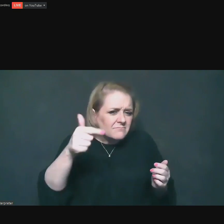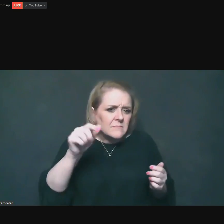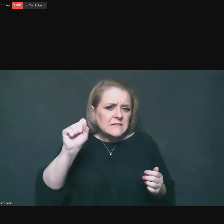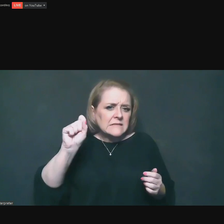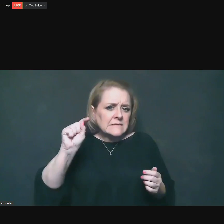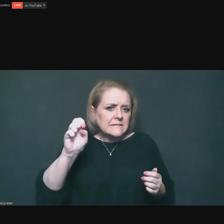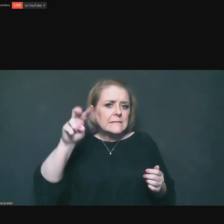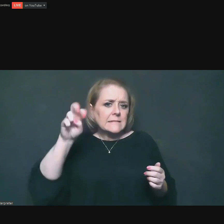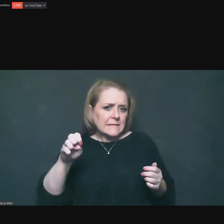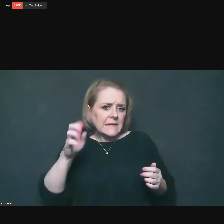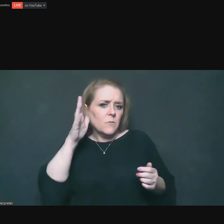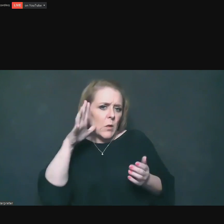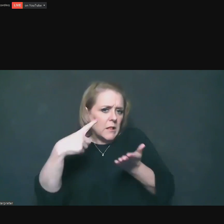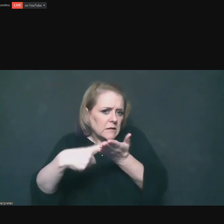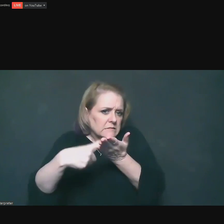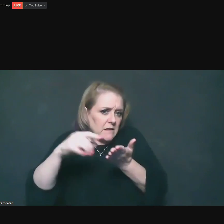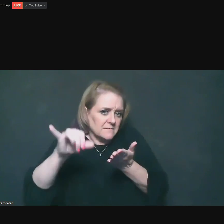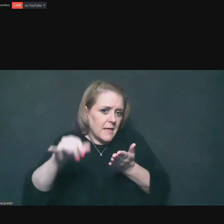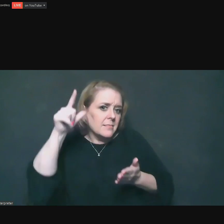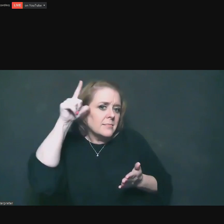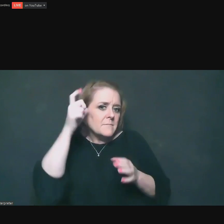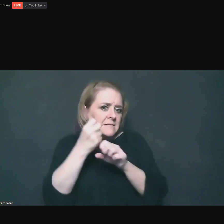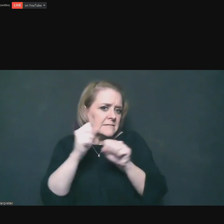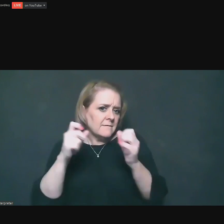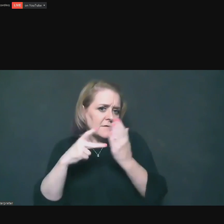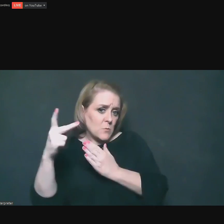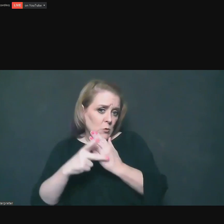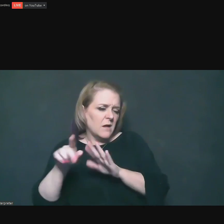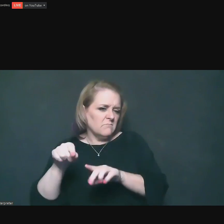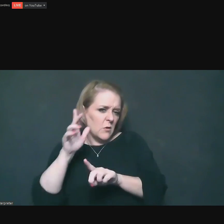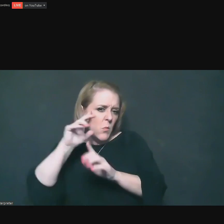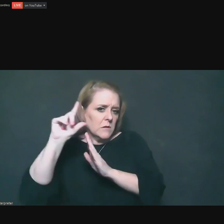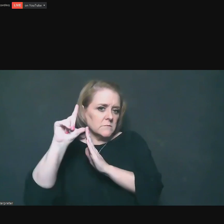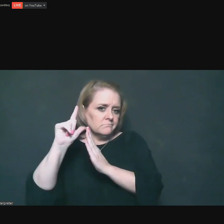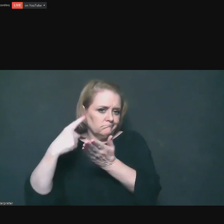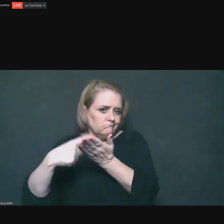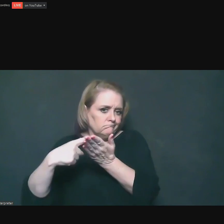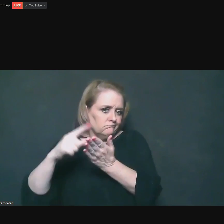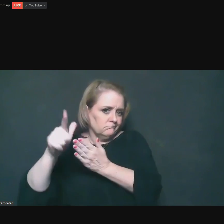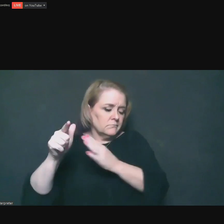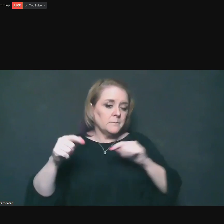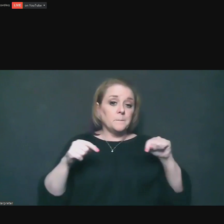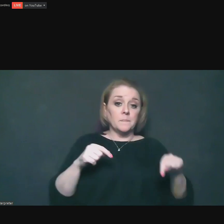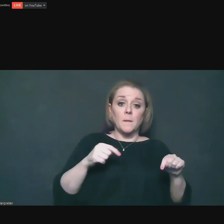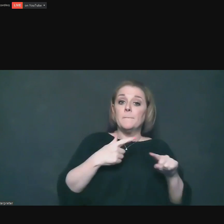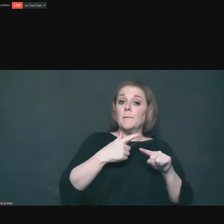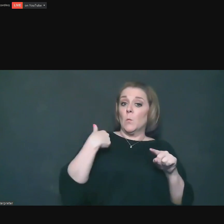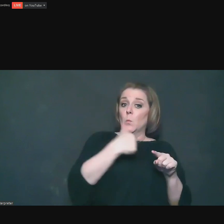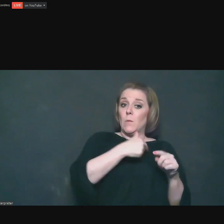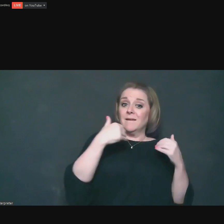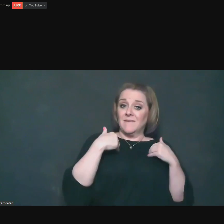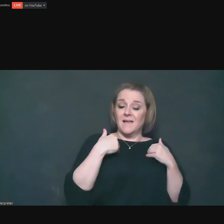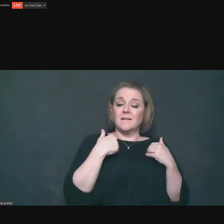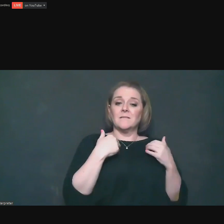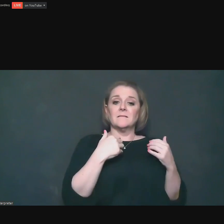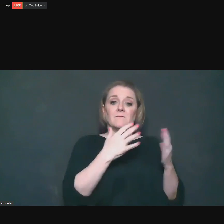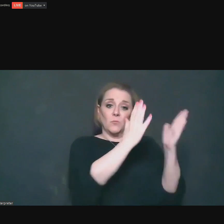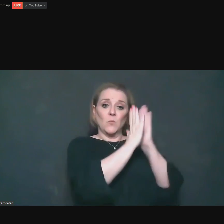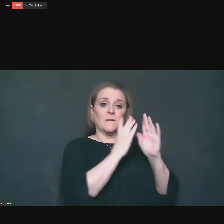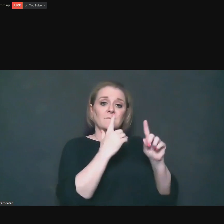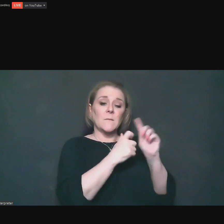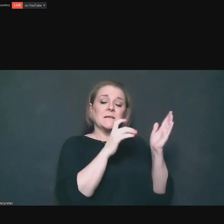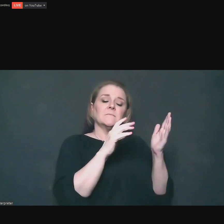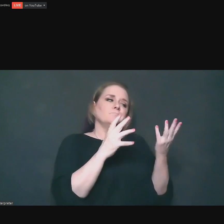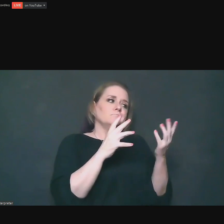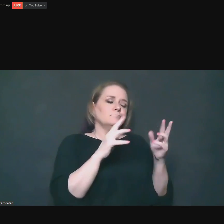of the Lubbock Safe program that we've had so far. And from that, we've had a request from essential medical. So groups